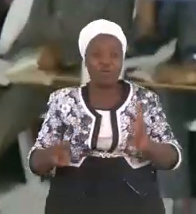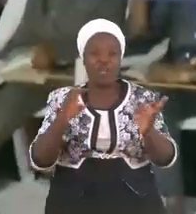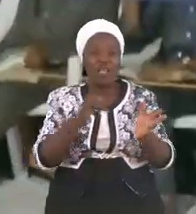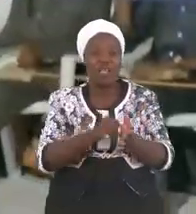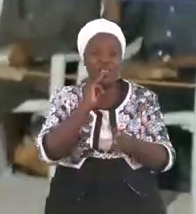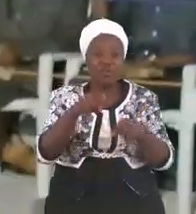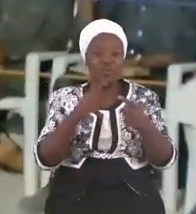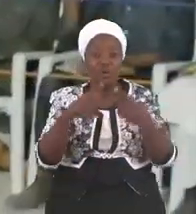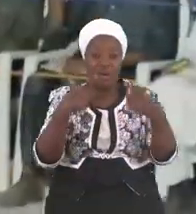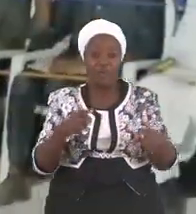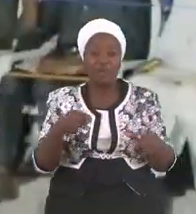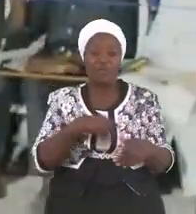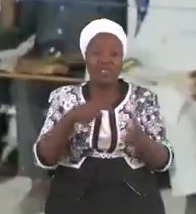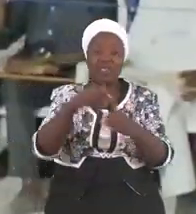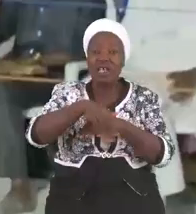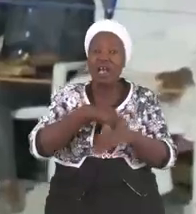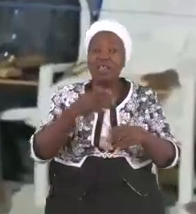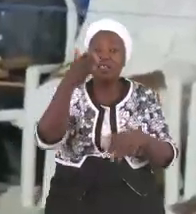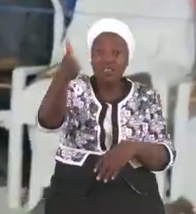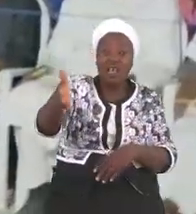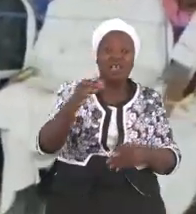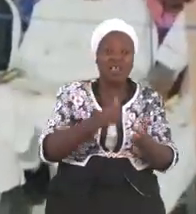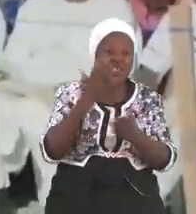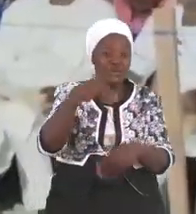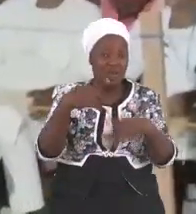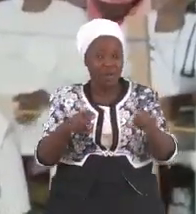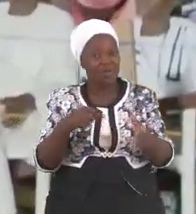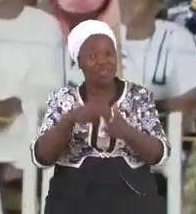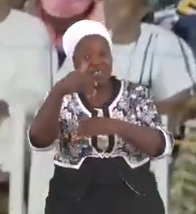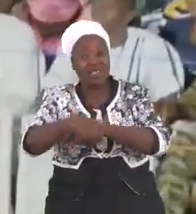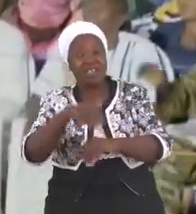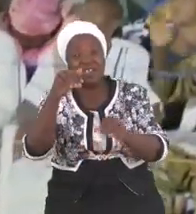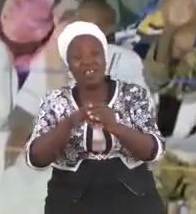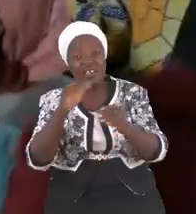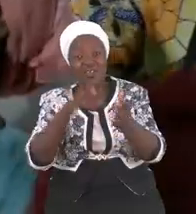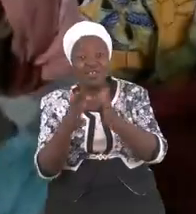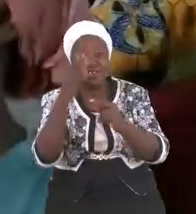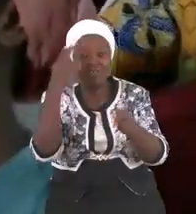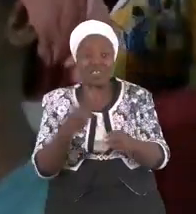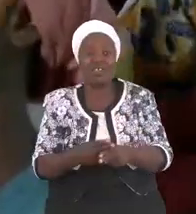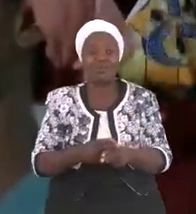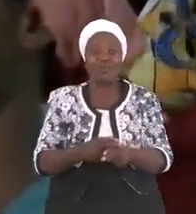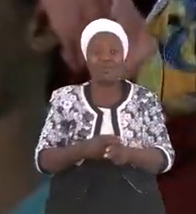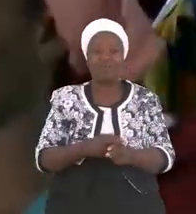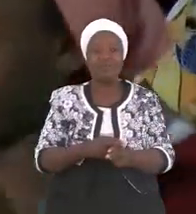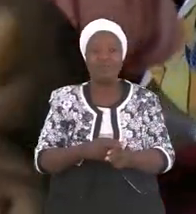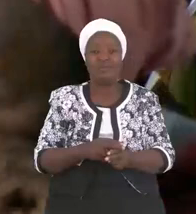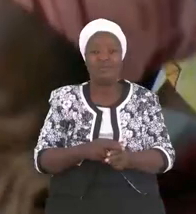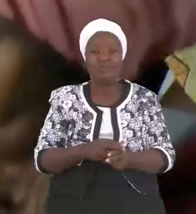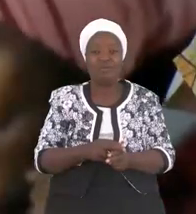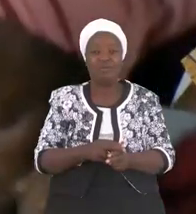tonight. And over there, it will happen tonight in Jesus' name.